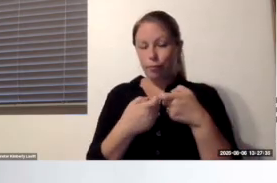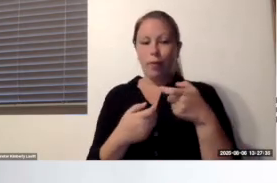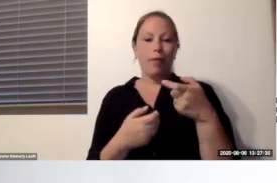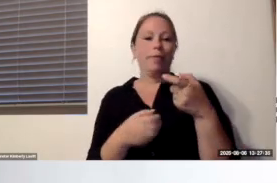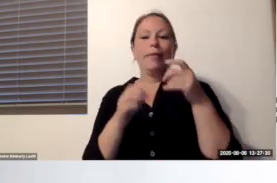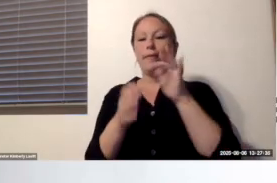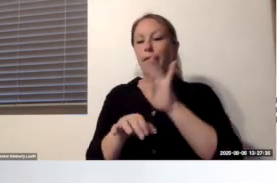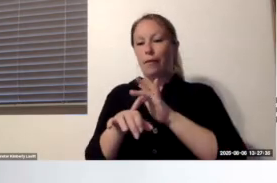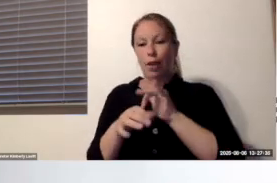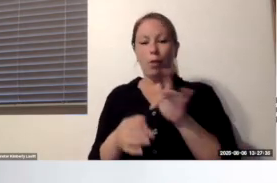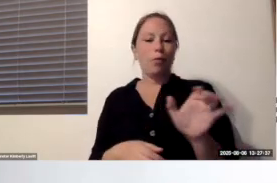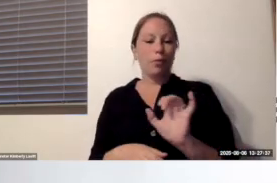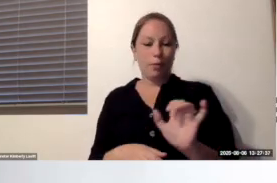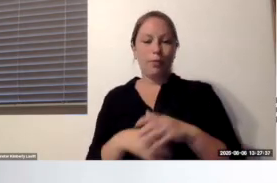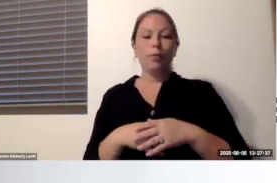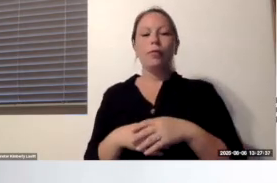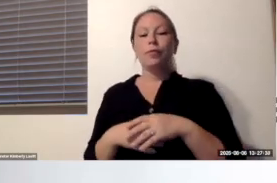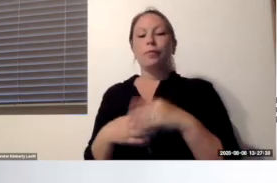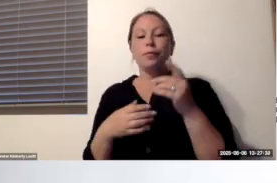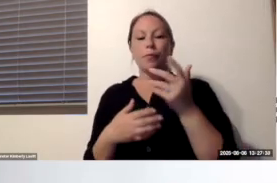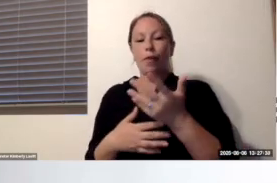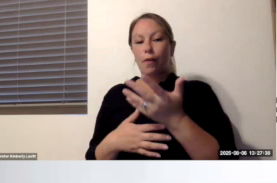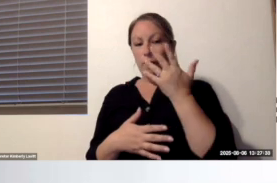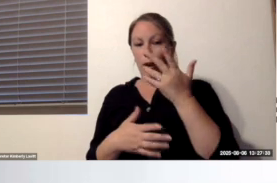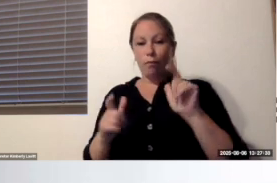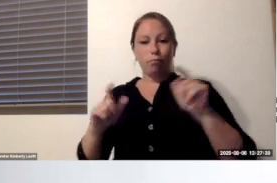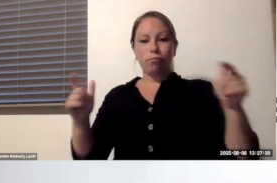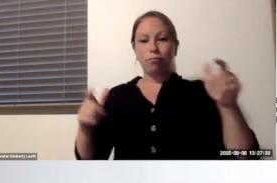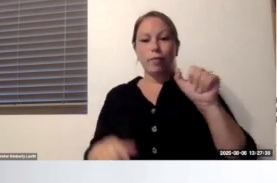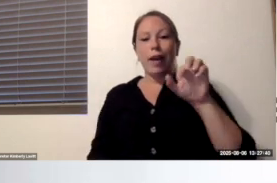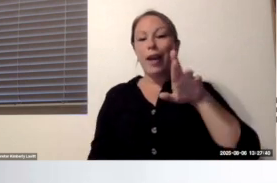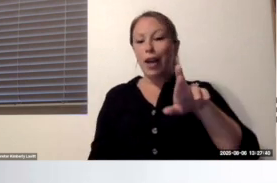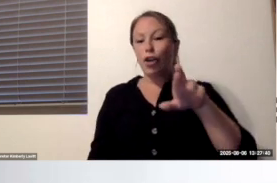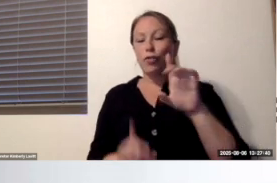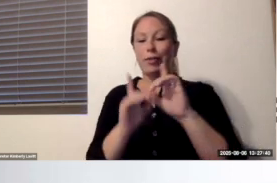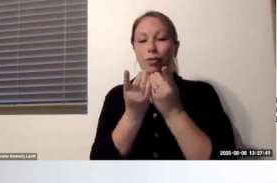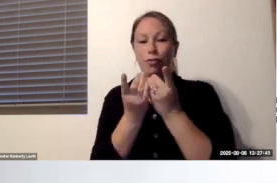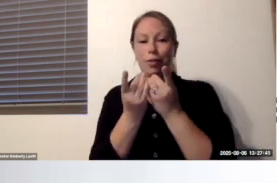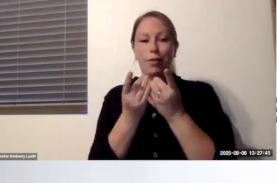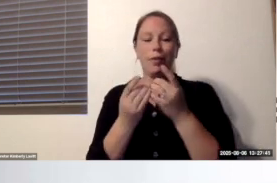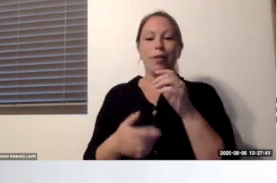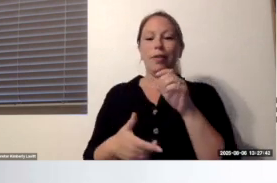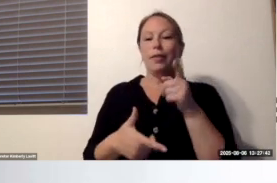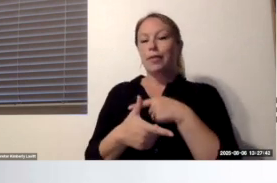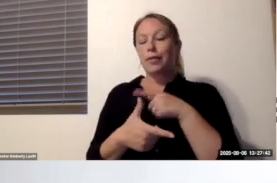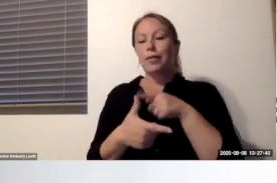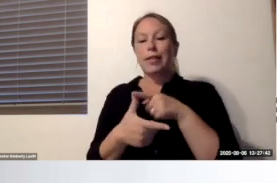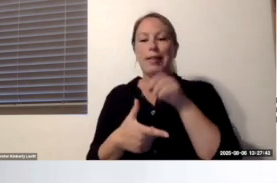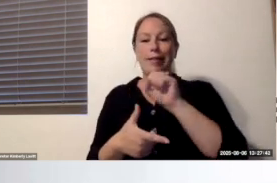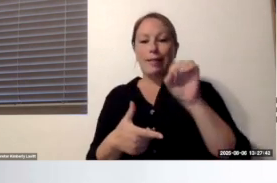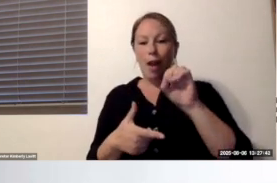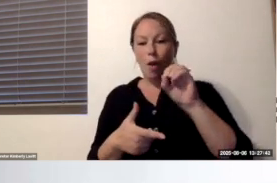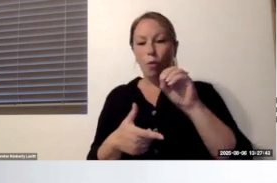The program is currently administered in the 5 largest air districts in California: South Coast, San Joaquin Valley,